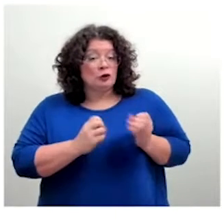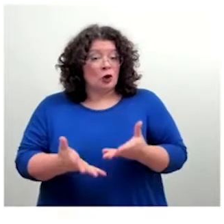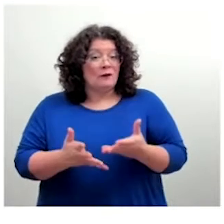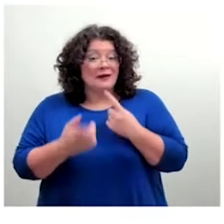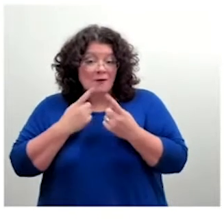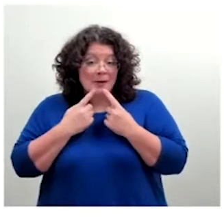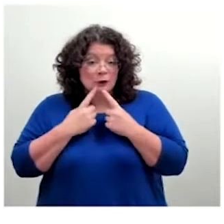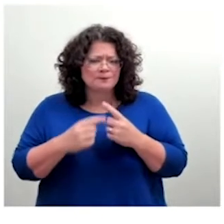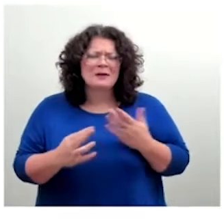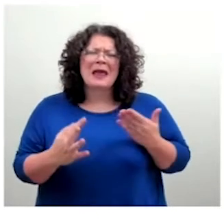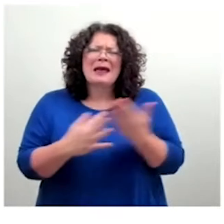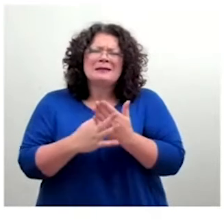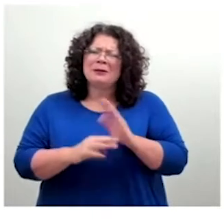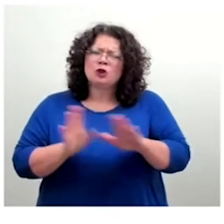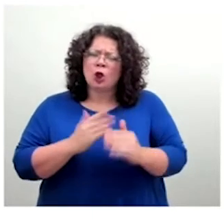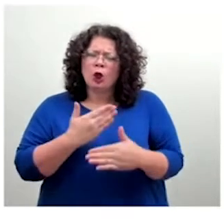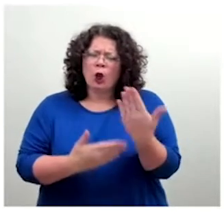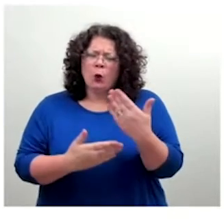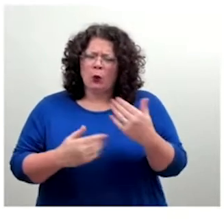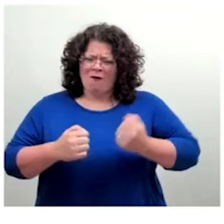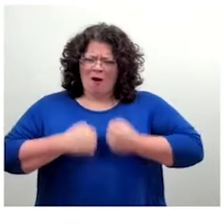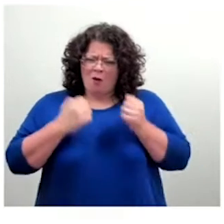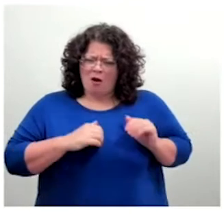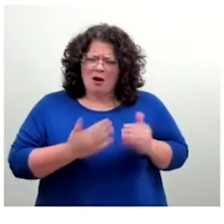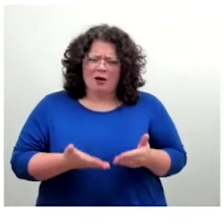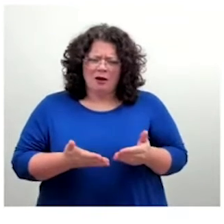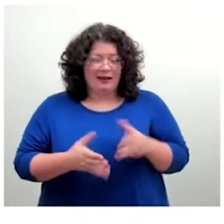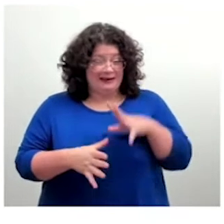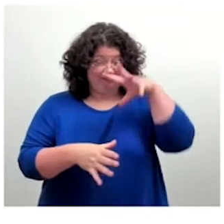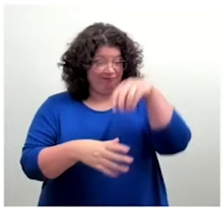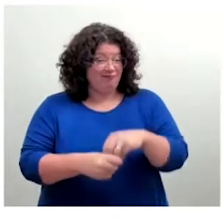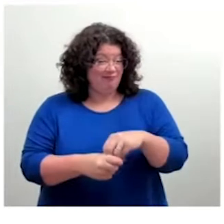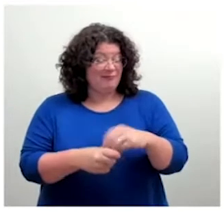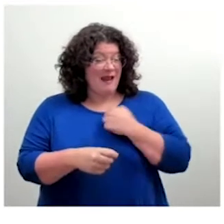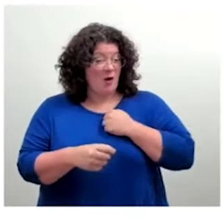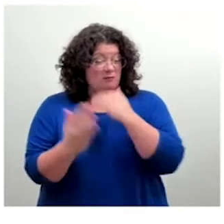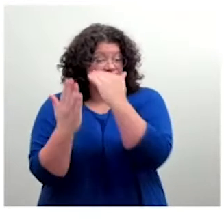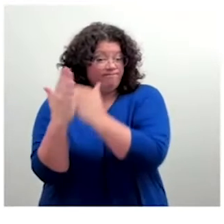to all isn't just something we're passionate about, it's also the law. So I want to talk a bit about the law.